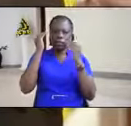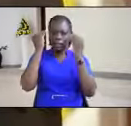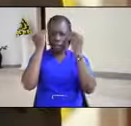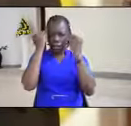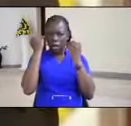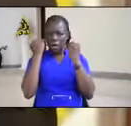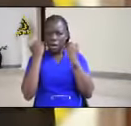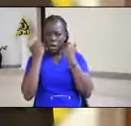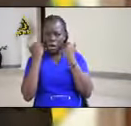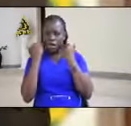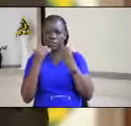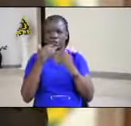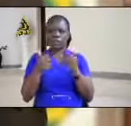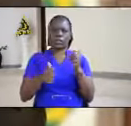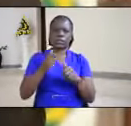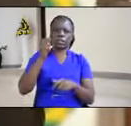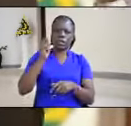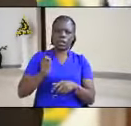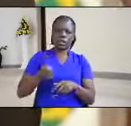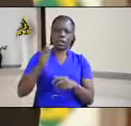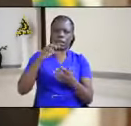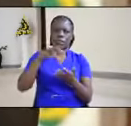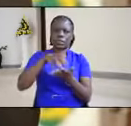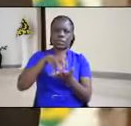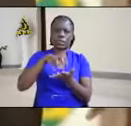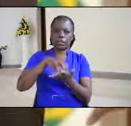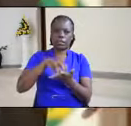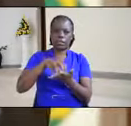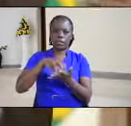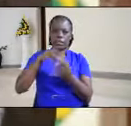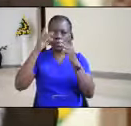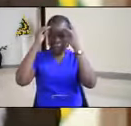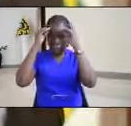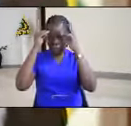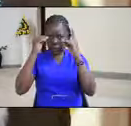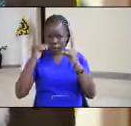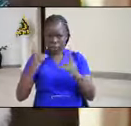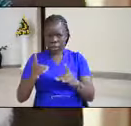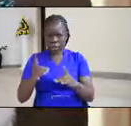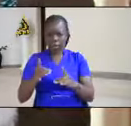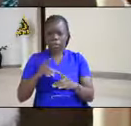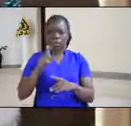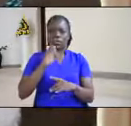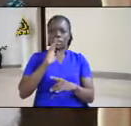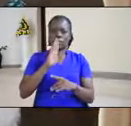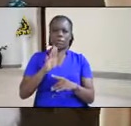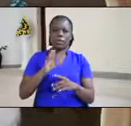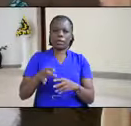court each case decided shall be